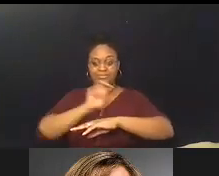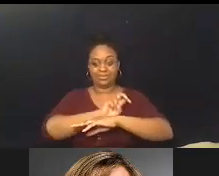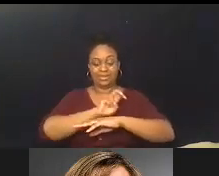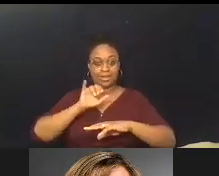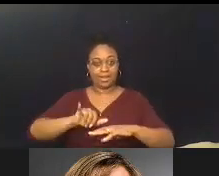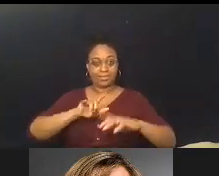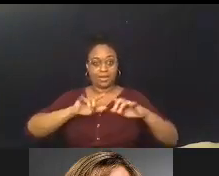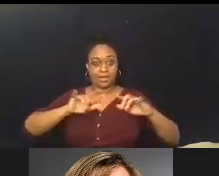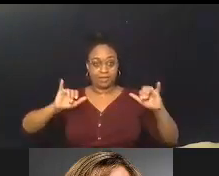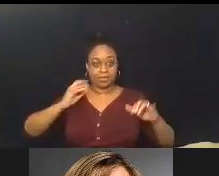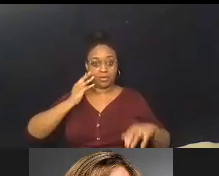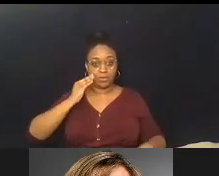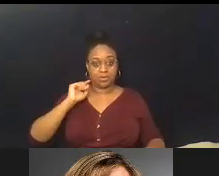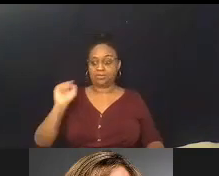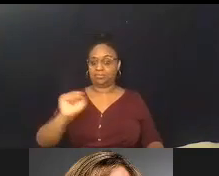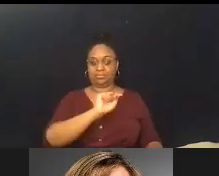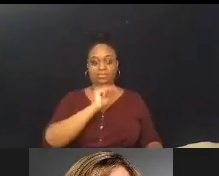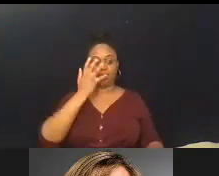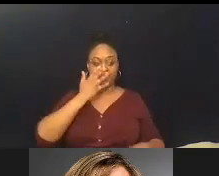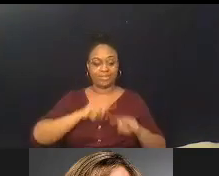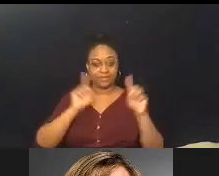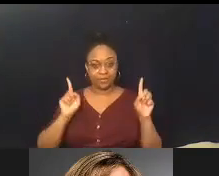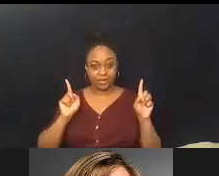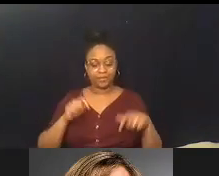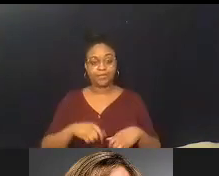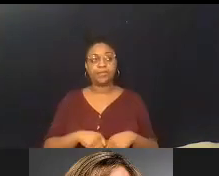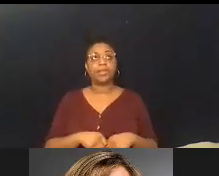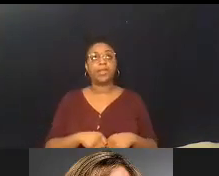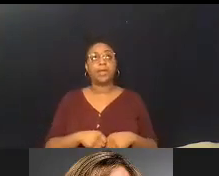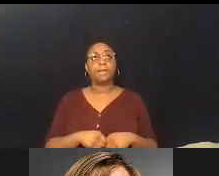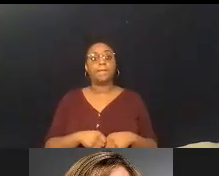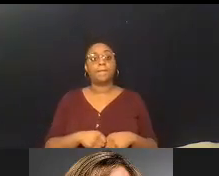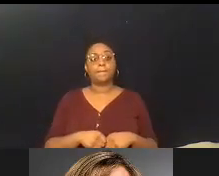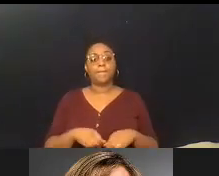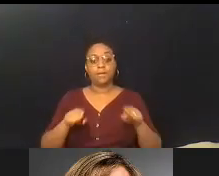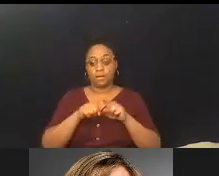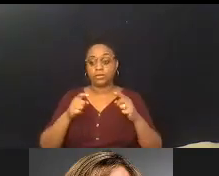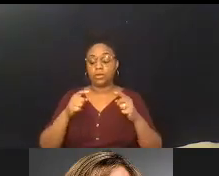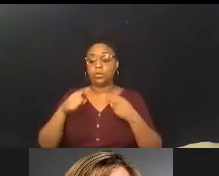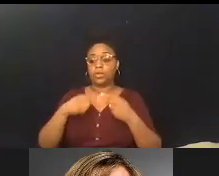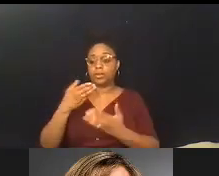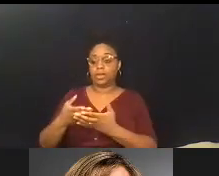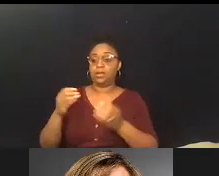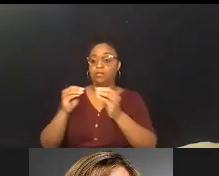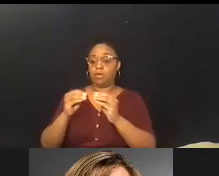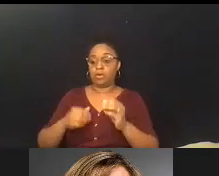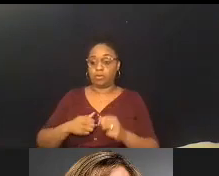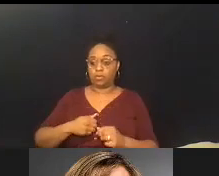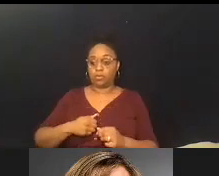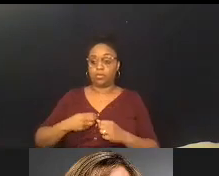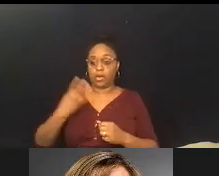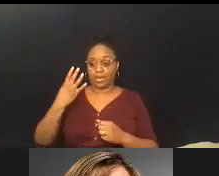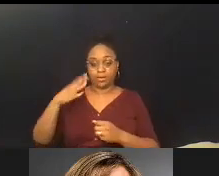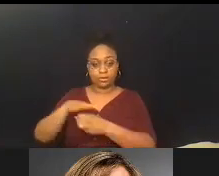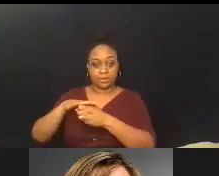is diversity. But then also in being in more white spaces, like it becomes more and more present